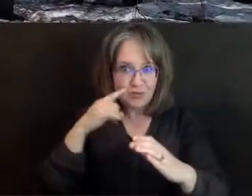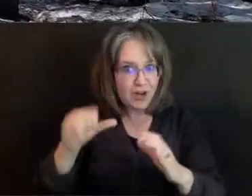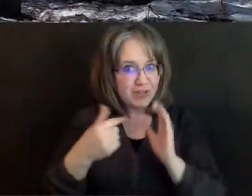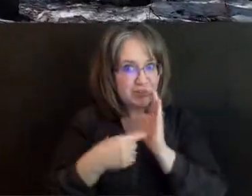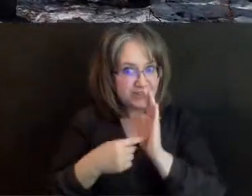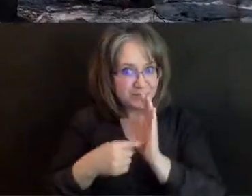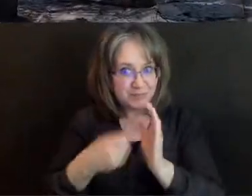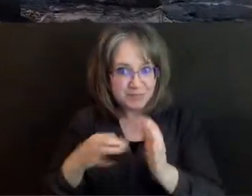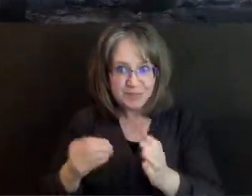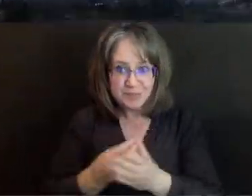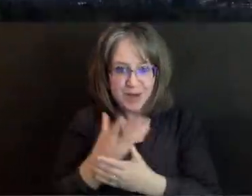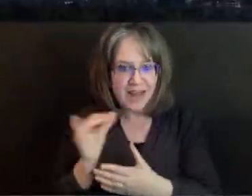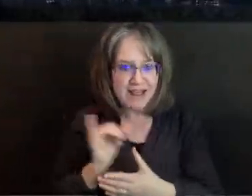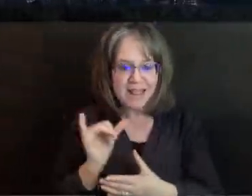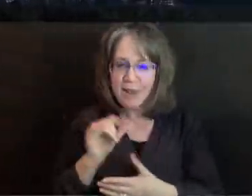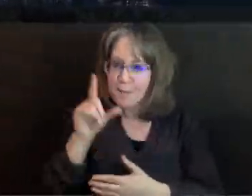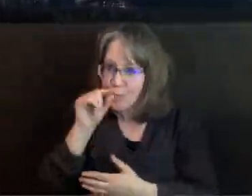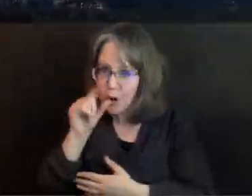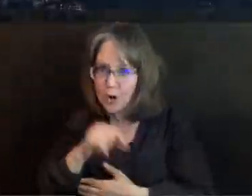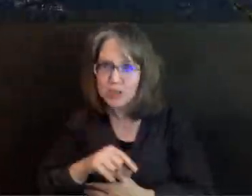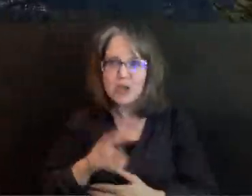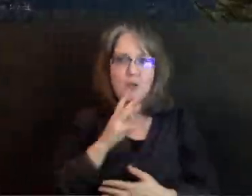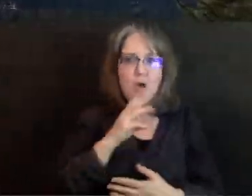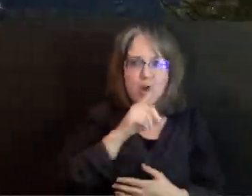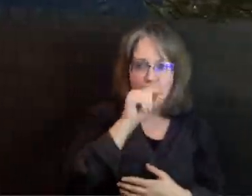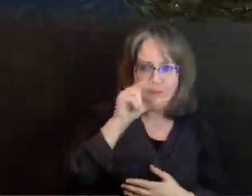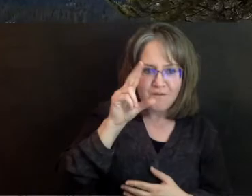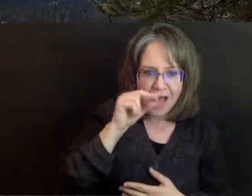wildlife. I've